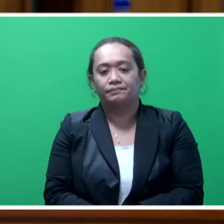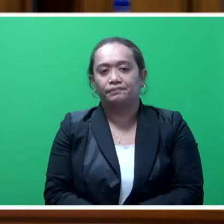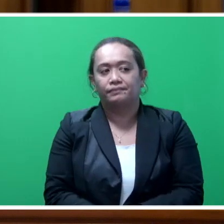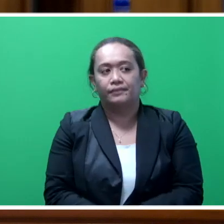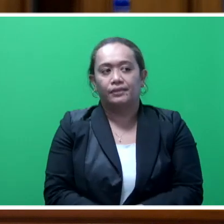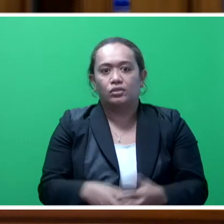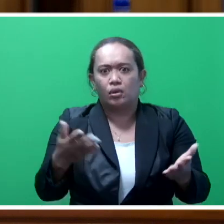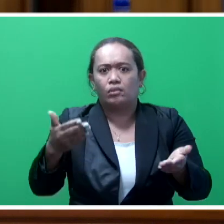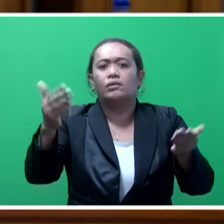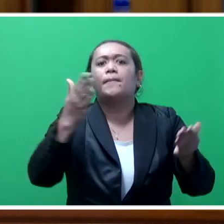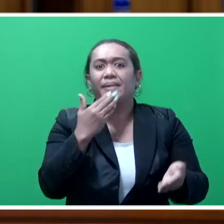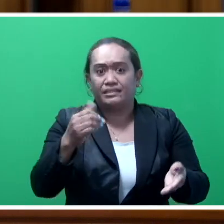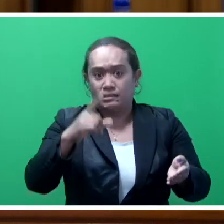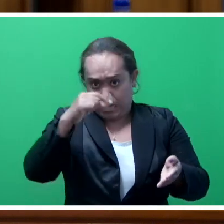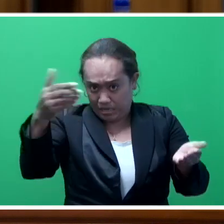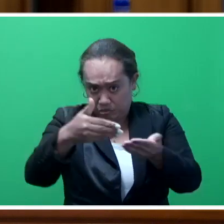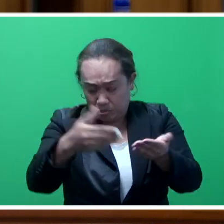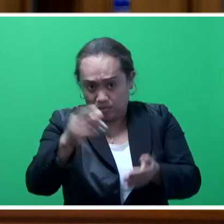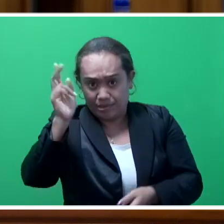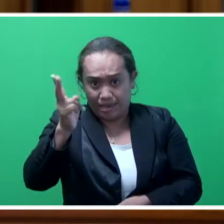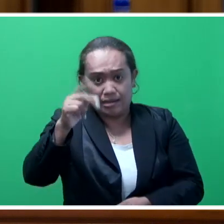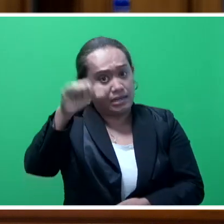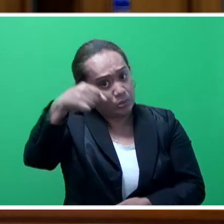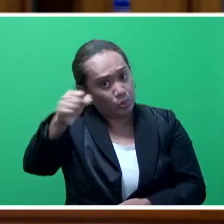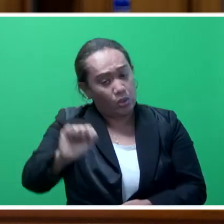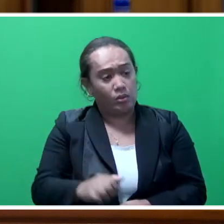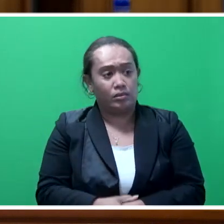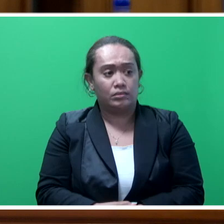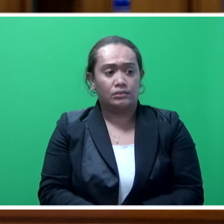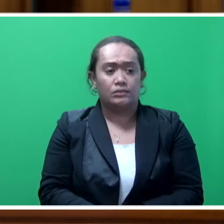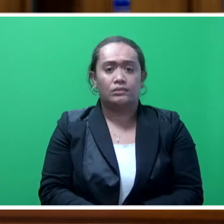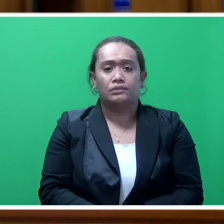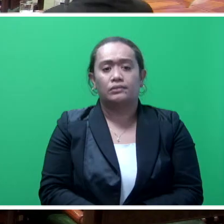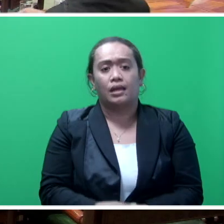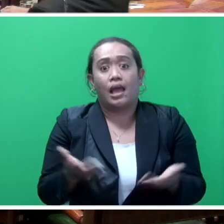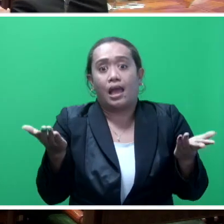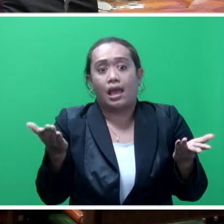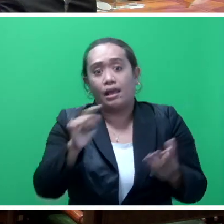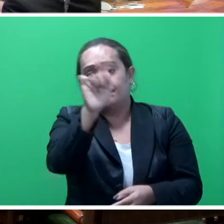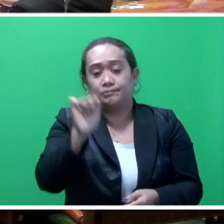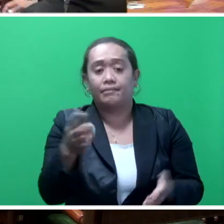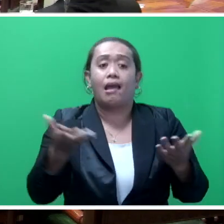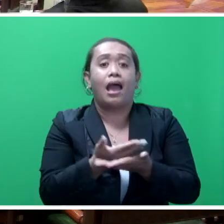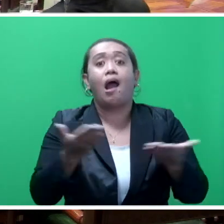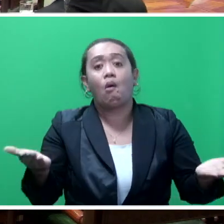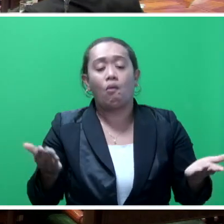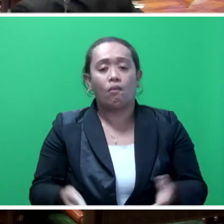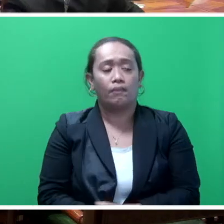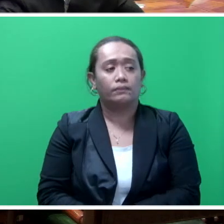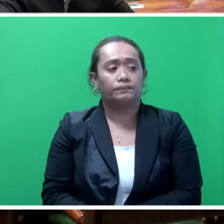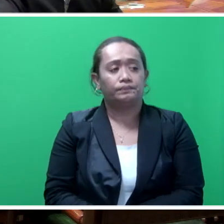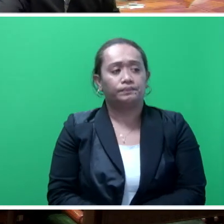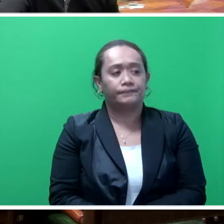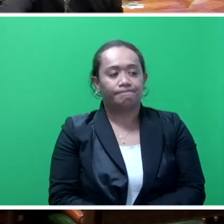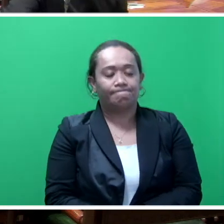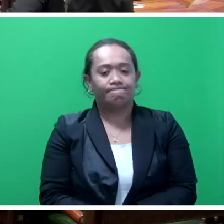reintroduce them to assist the non-sugarcane farmers? Thank you. On the floor, Honorable Minister. Mr.